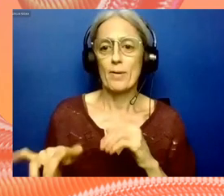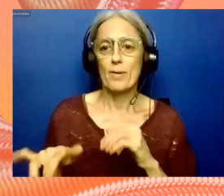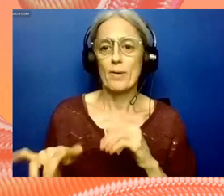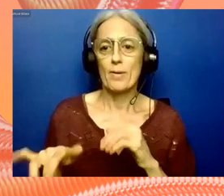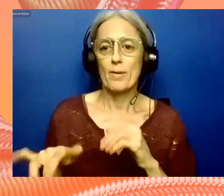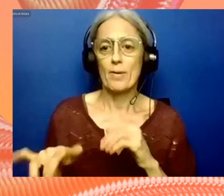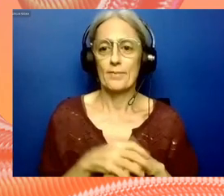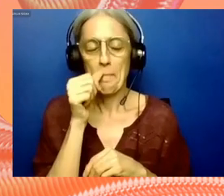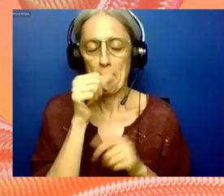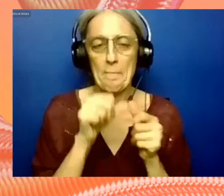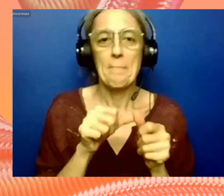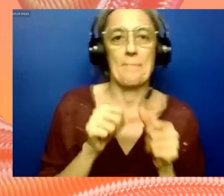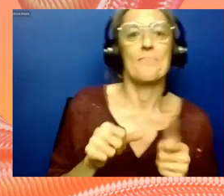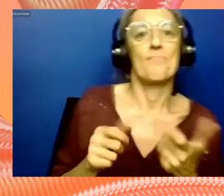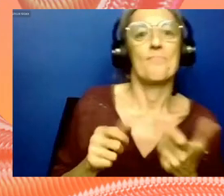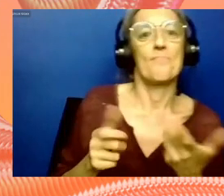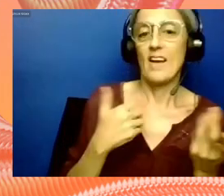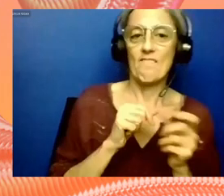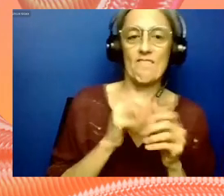go everywhere.